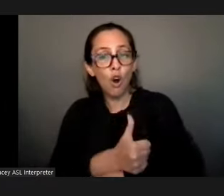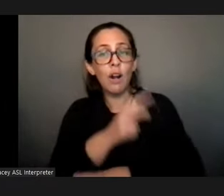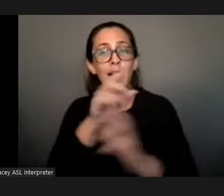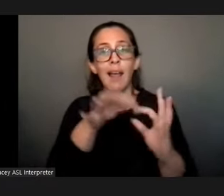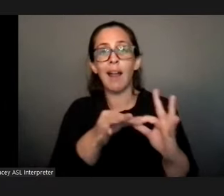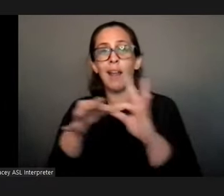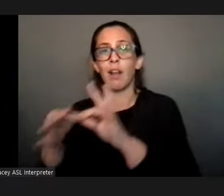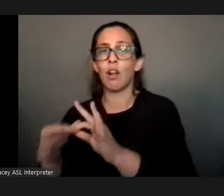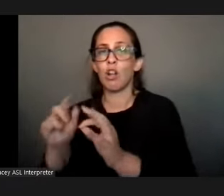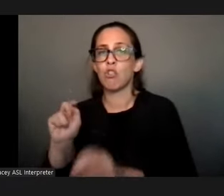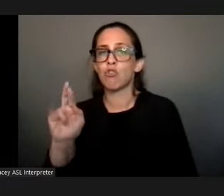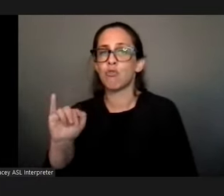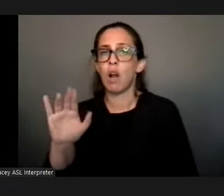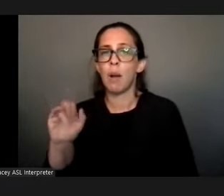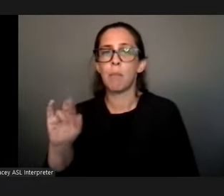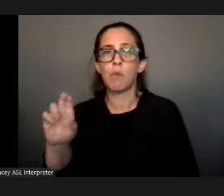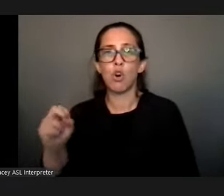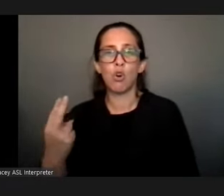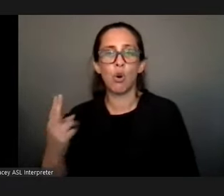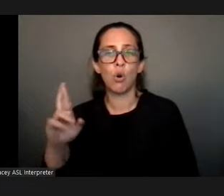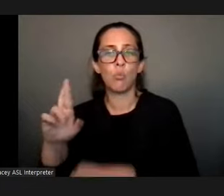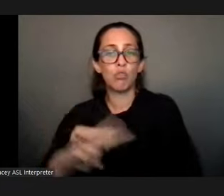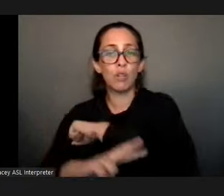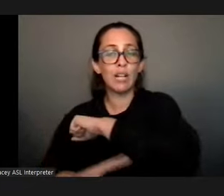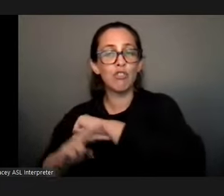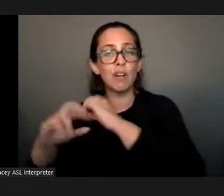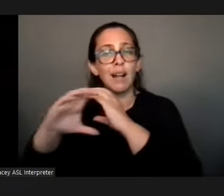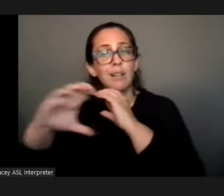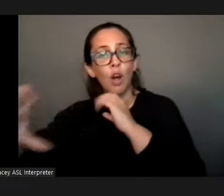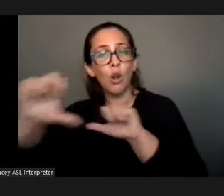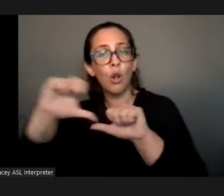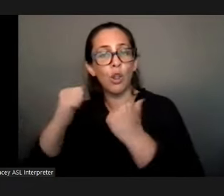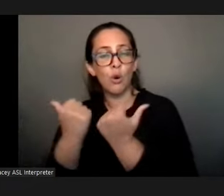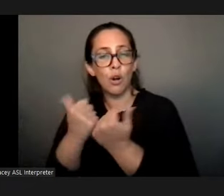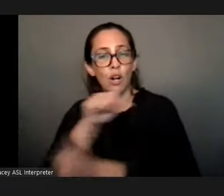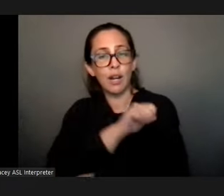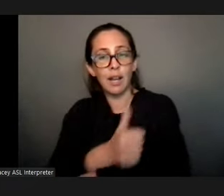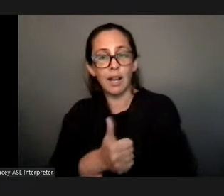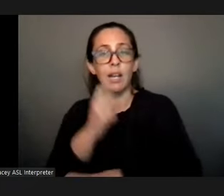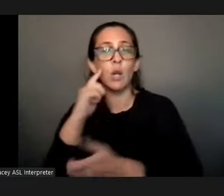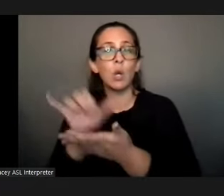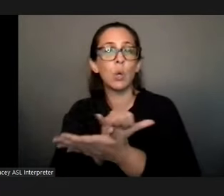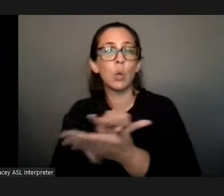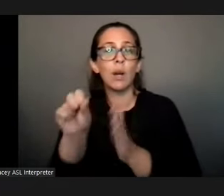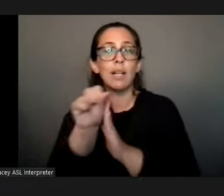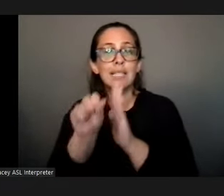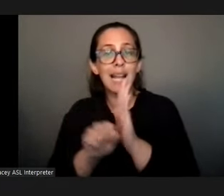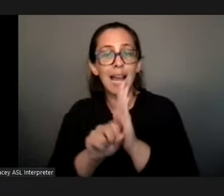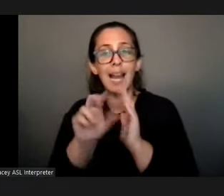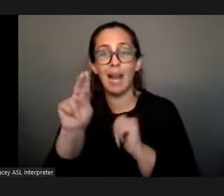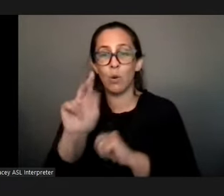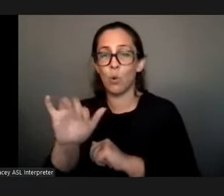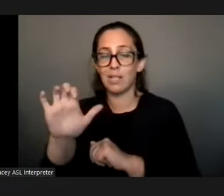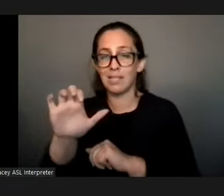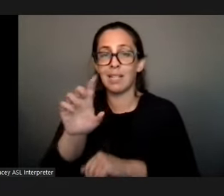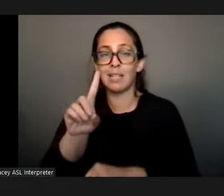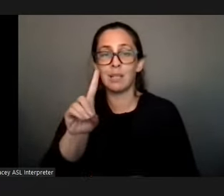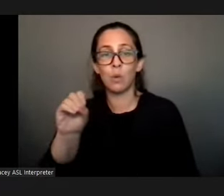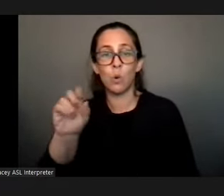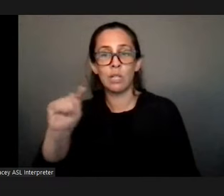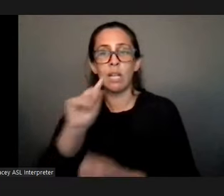Triborough Bridge and Tunnel Authority, the New York State Department of Transportation, and the New York City Department of Transportation are serving as project